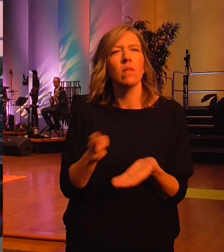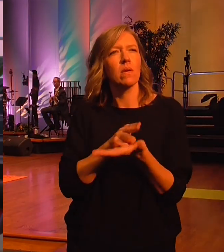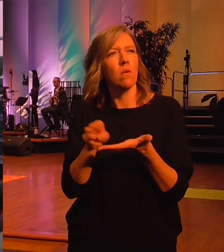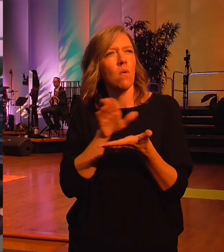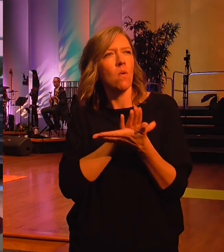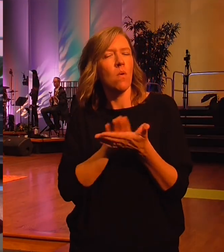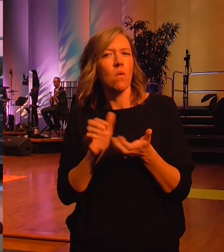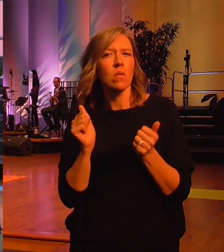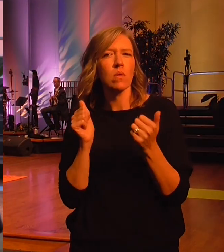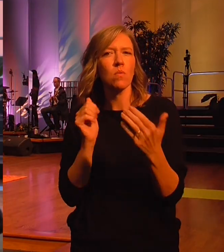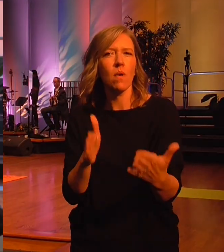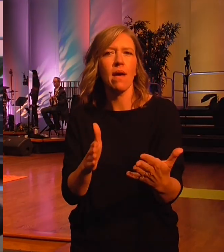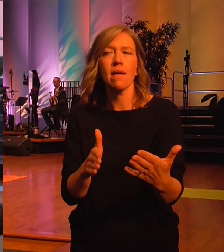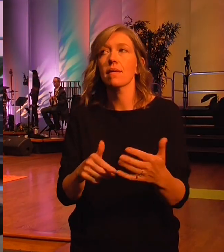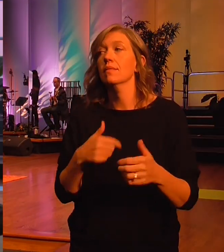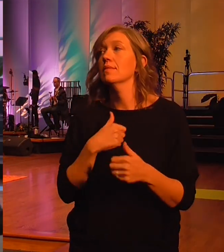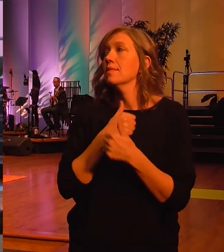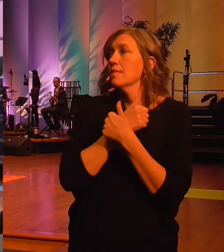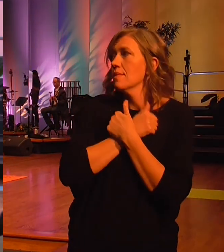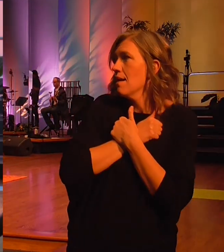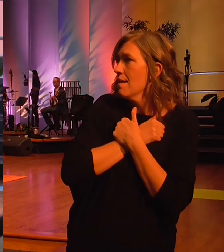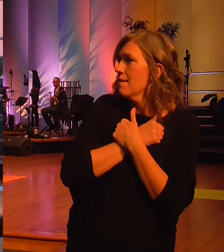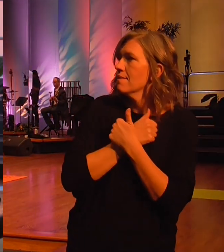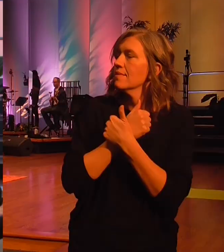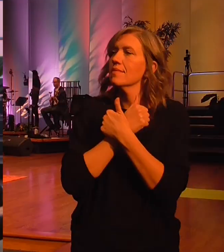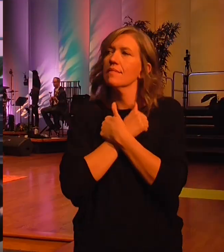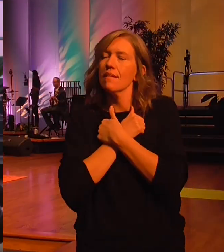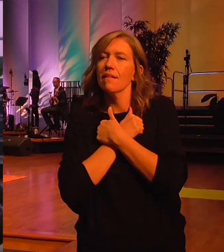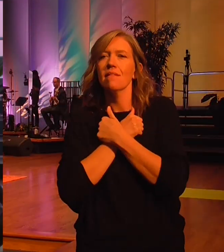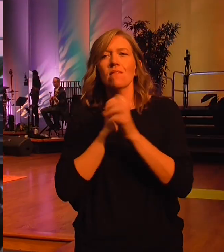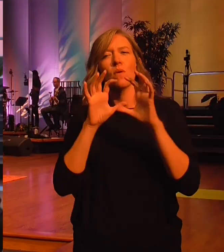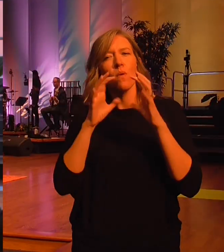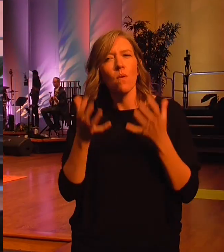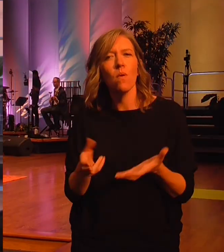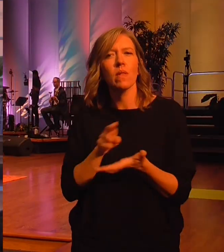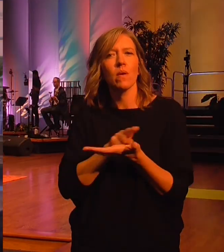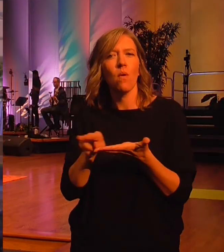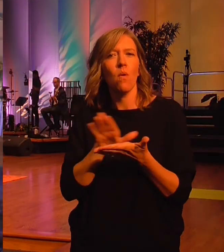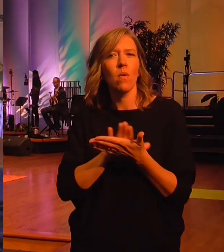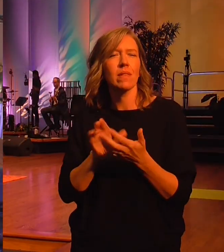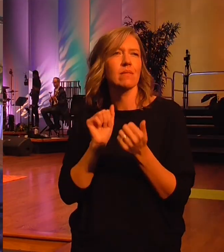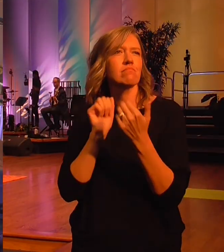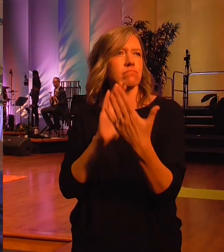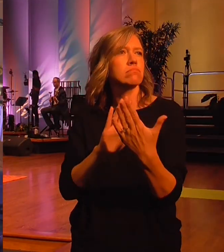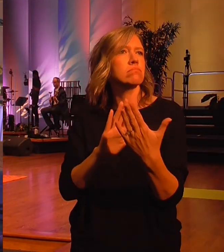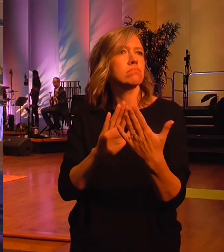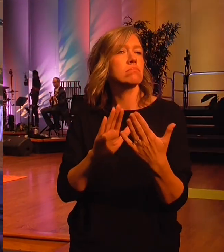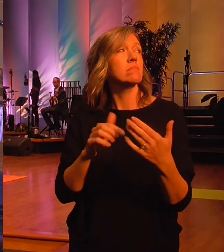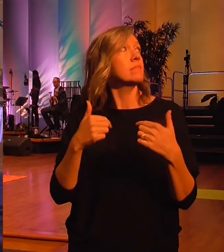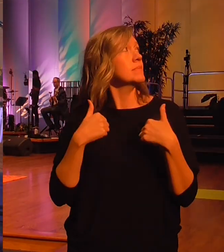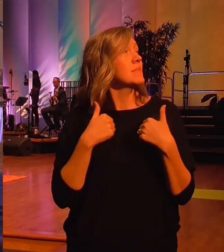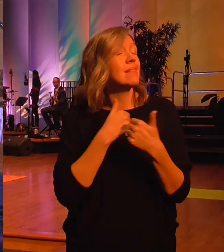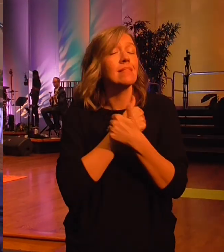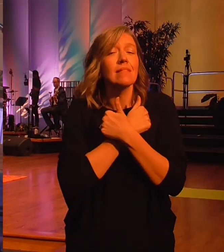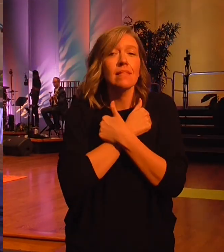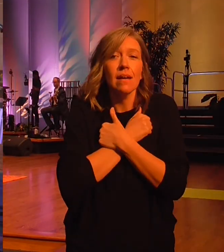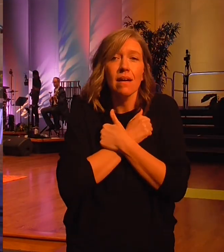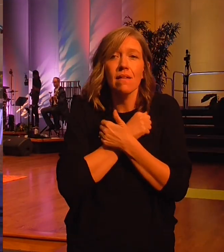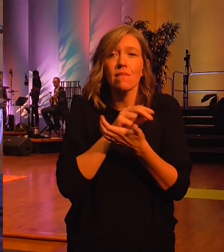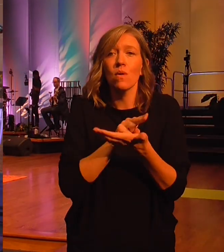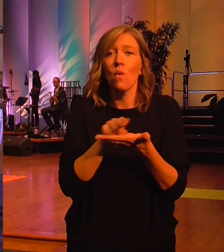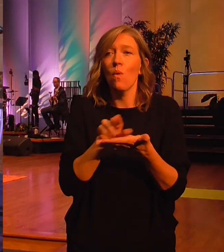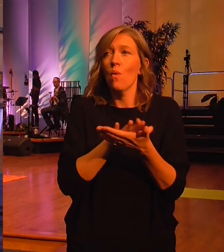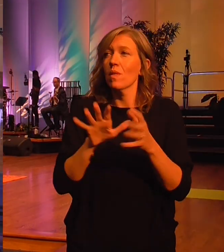holy, holy way. Let me love in a holy, holy way. Oh, let me love in